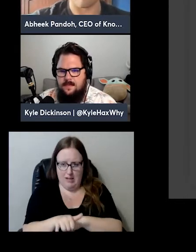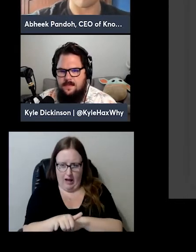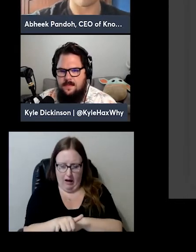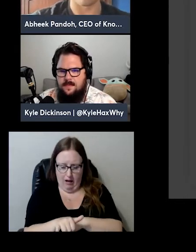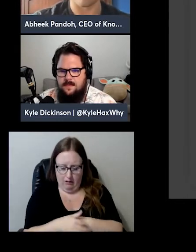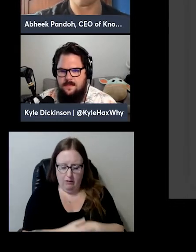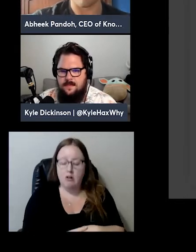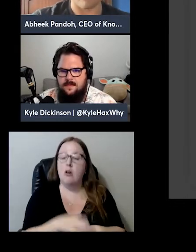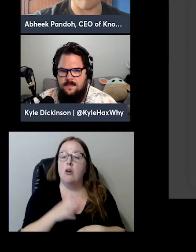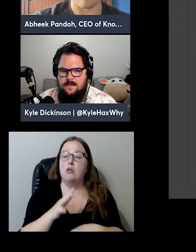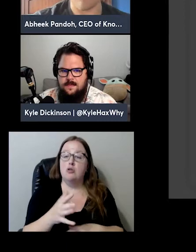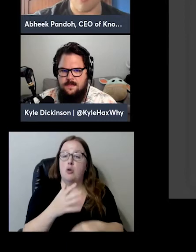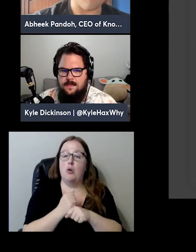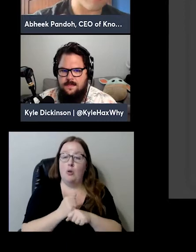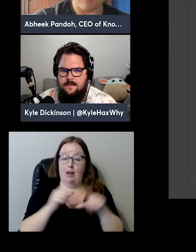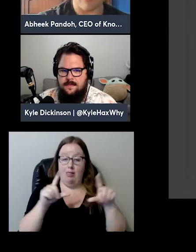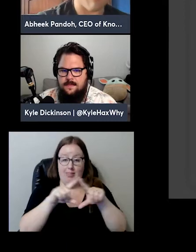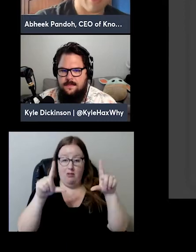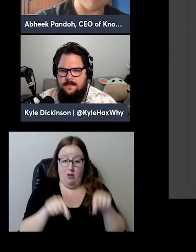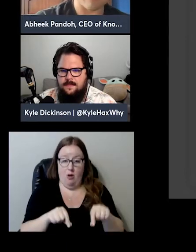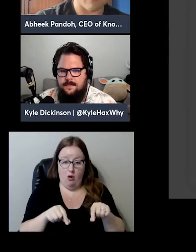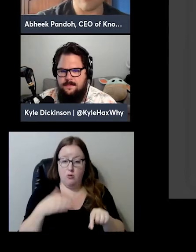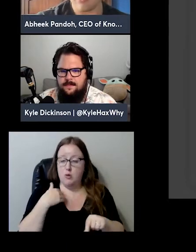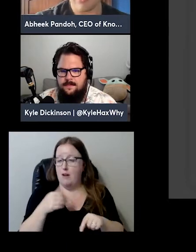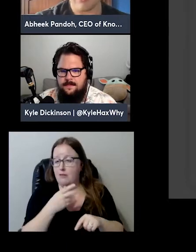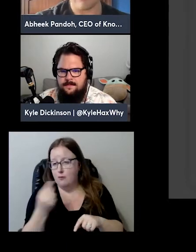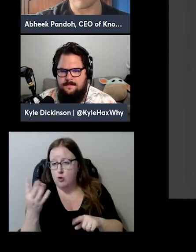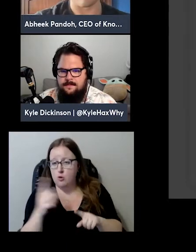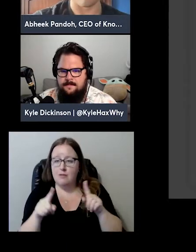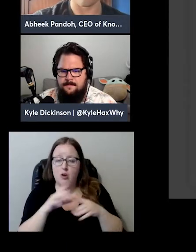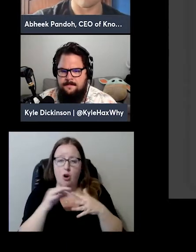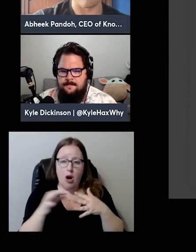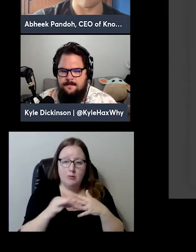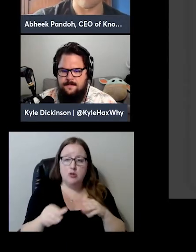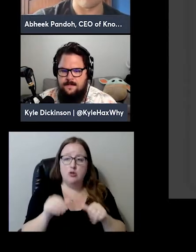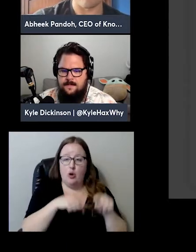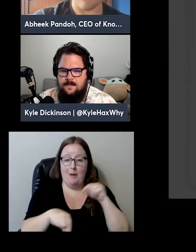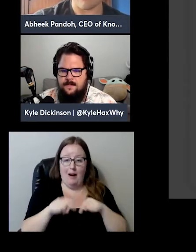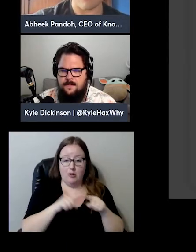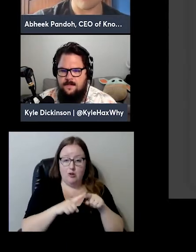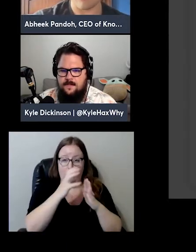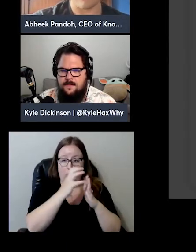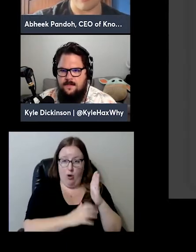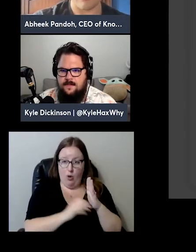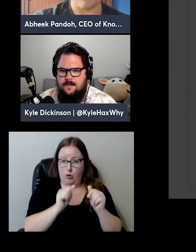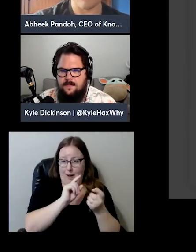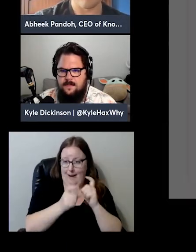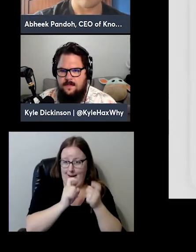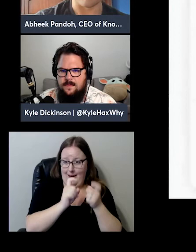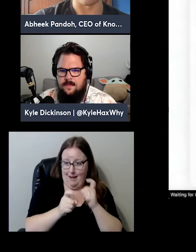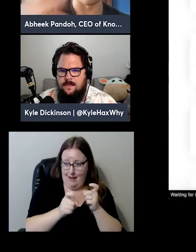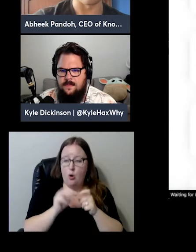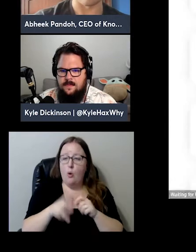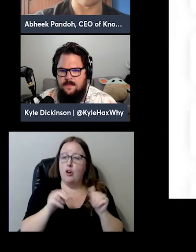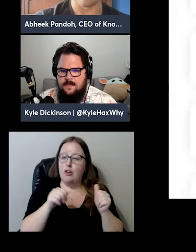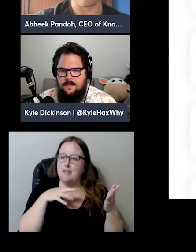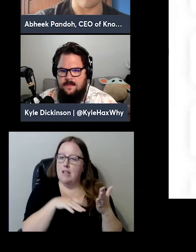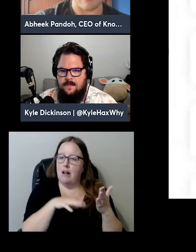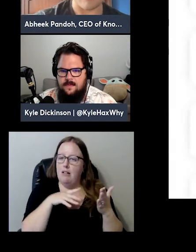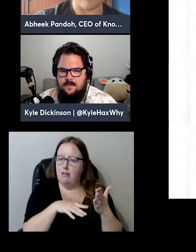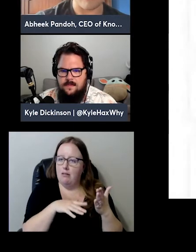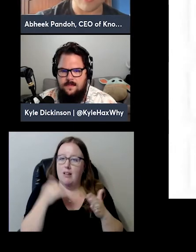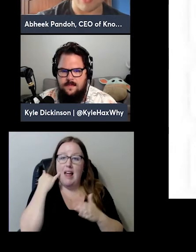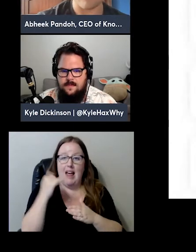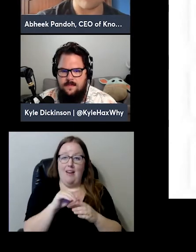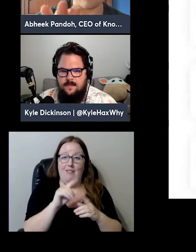get your flashcard, you have a couple different options. You can go back to the note, you can go in and you can edit those flashcards, or you can study. So if you go into edit, you